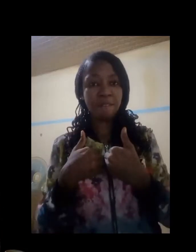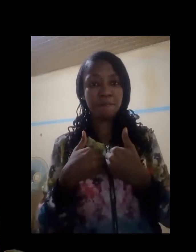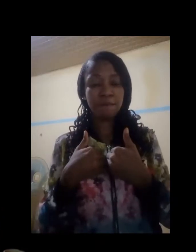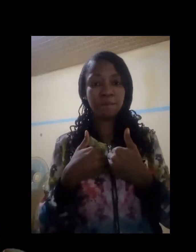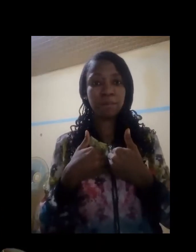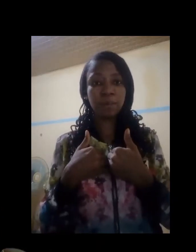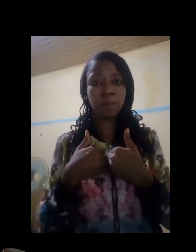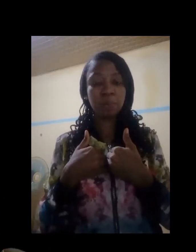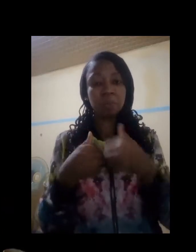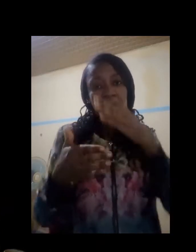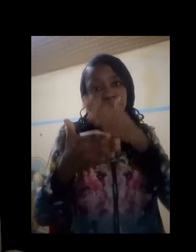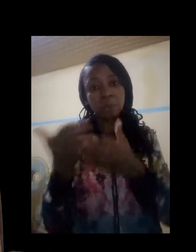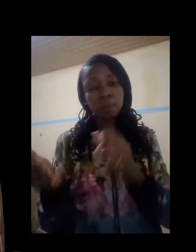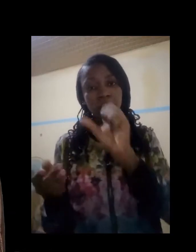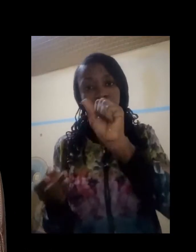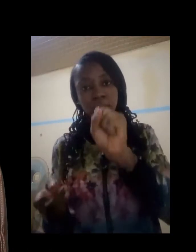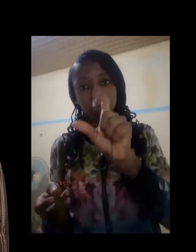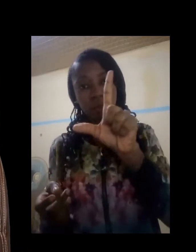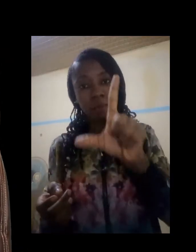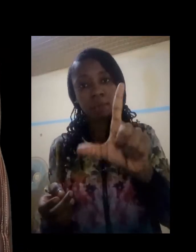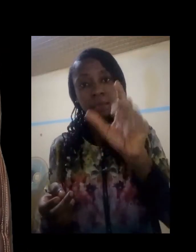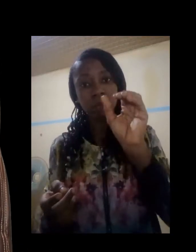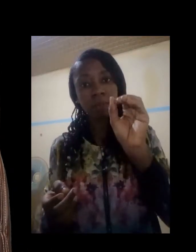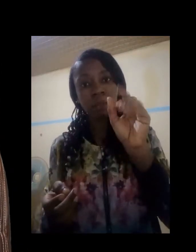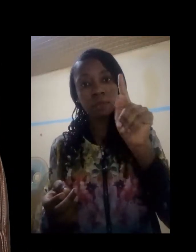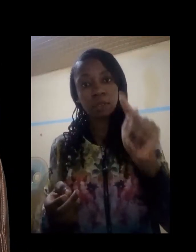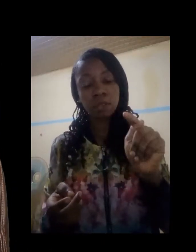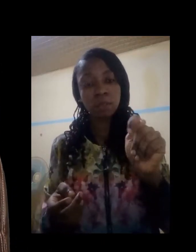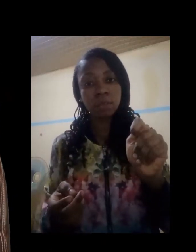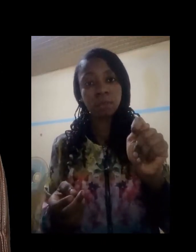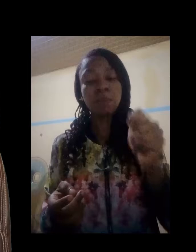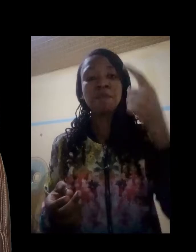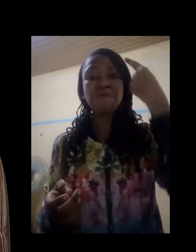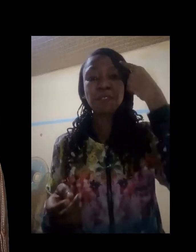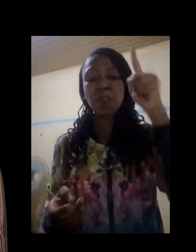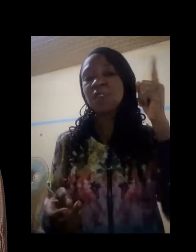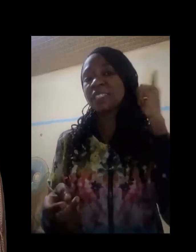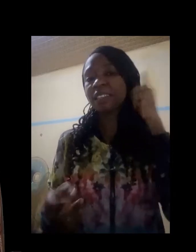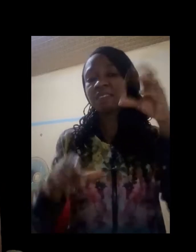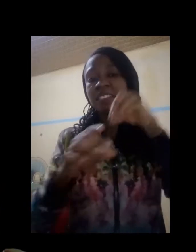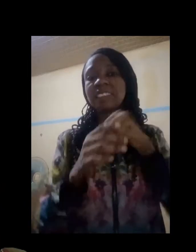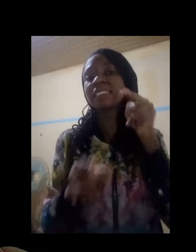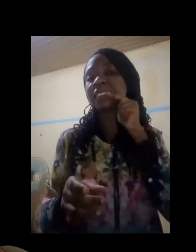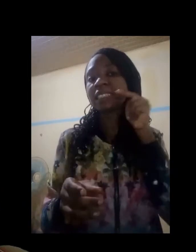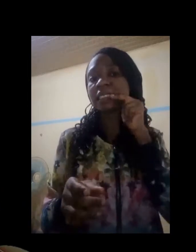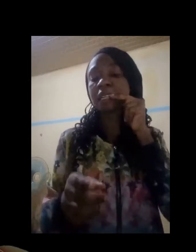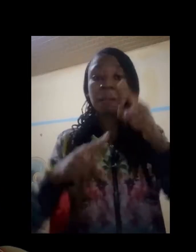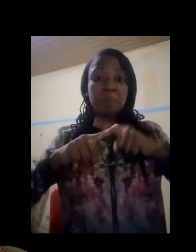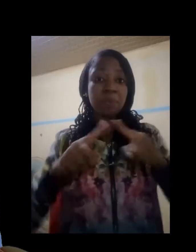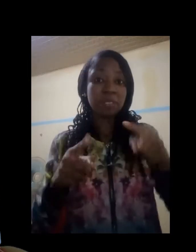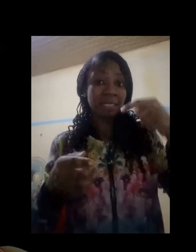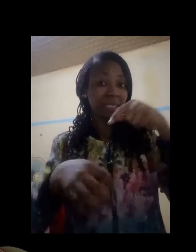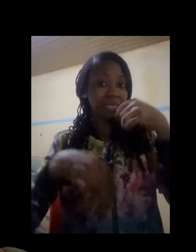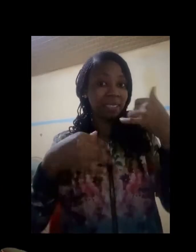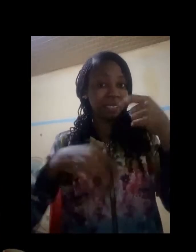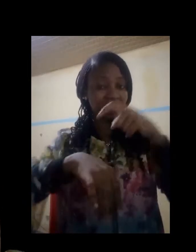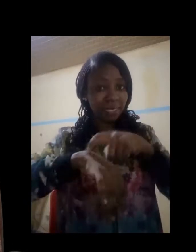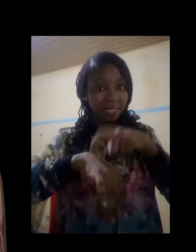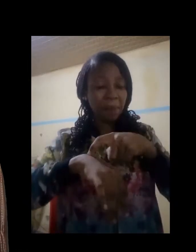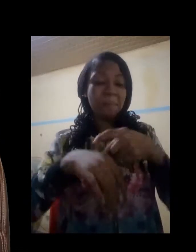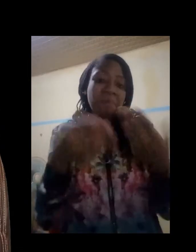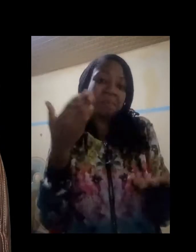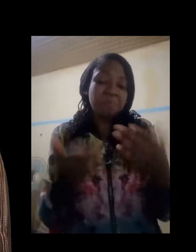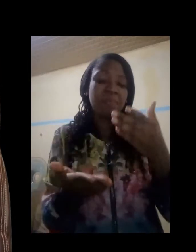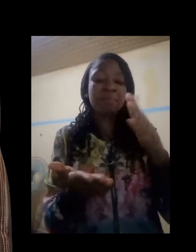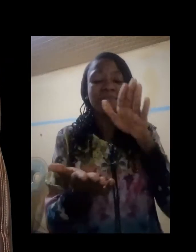be reserved for deaf in Nigeria, as we've been doing, but the slot might be reduced at this time.